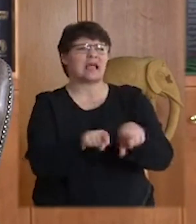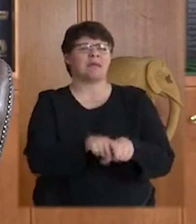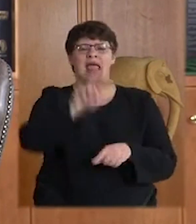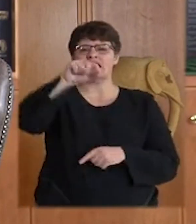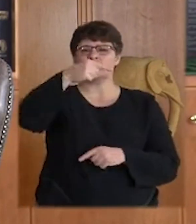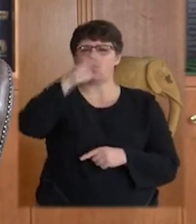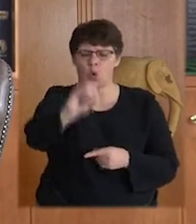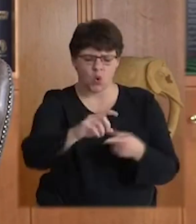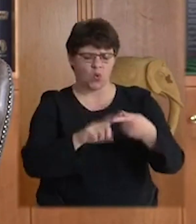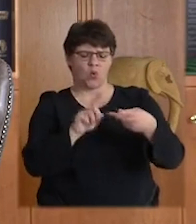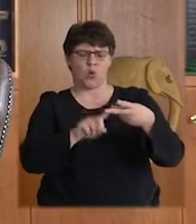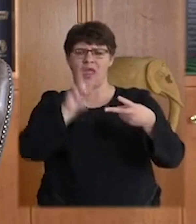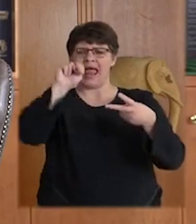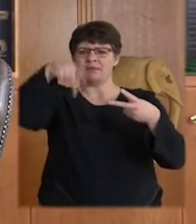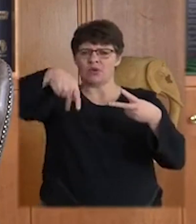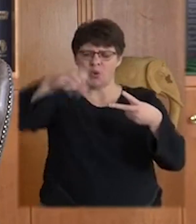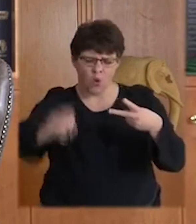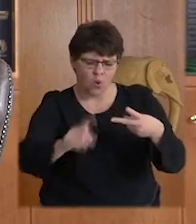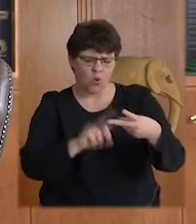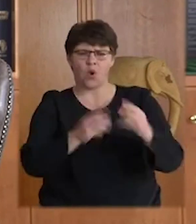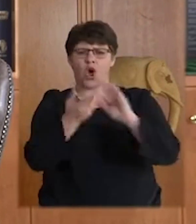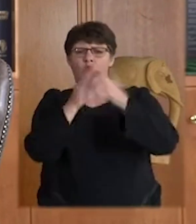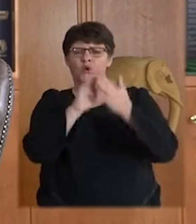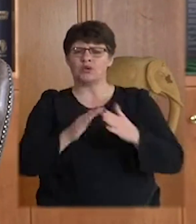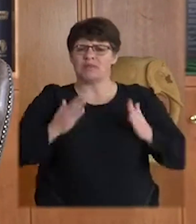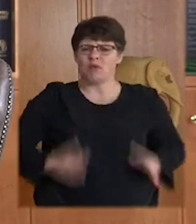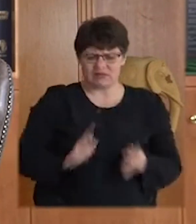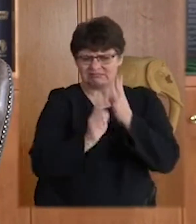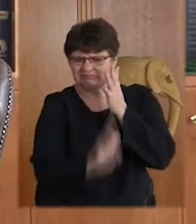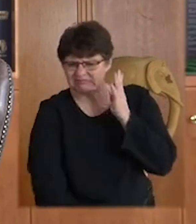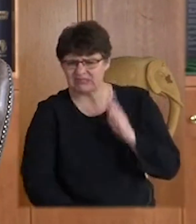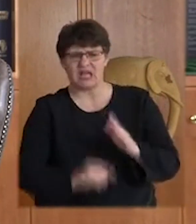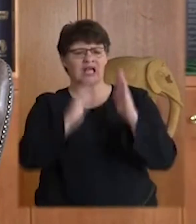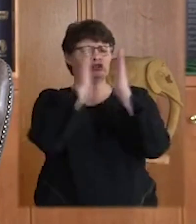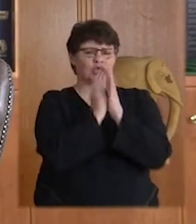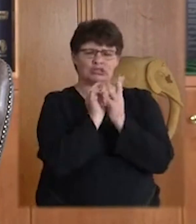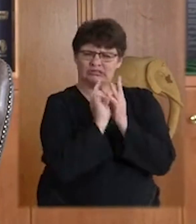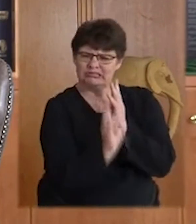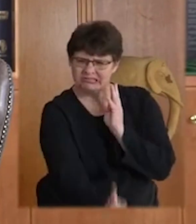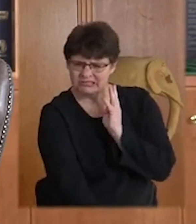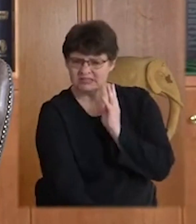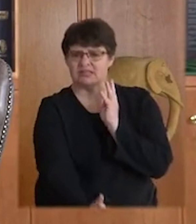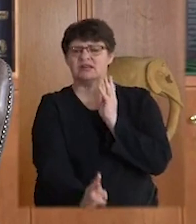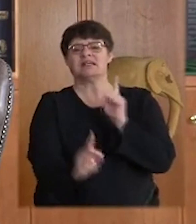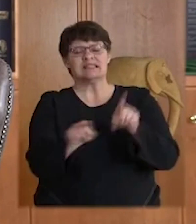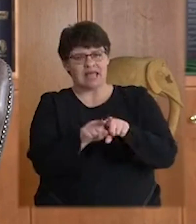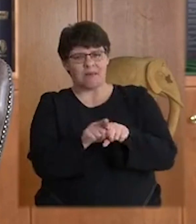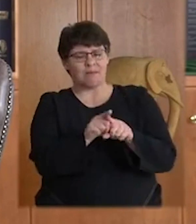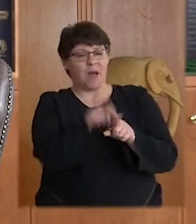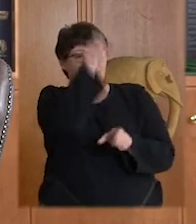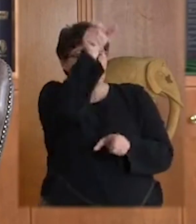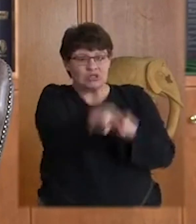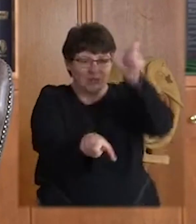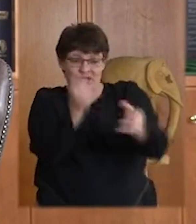non-profit organizations, community bodies, religious communities, and individuals are